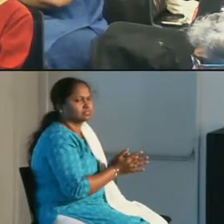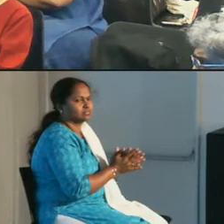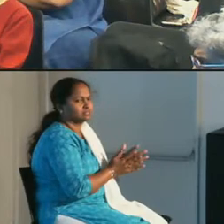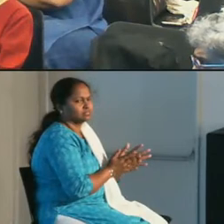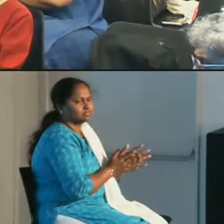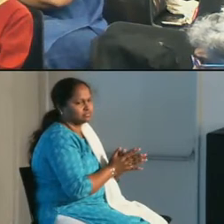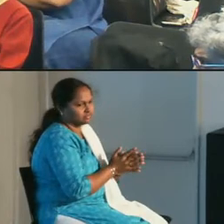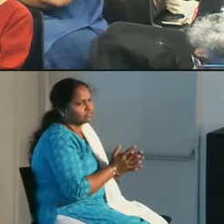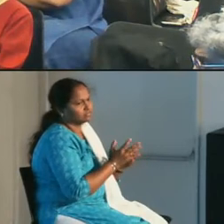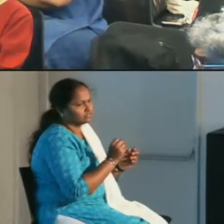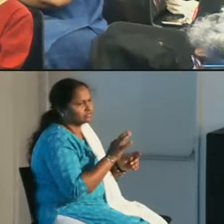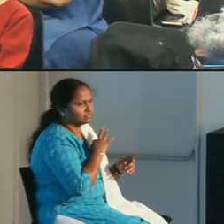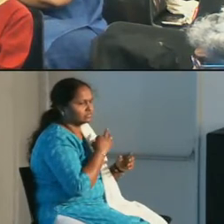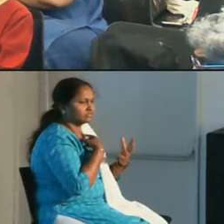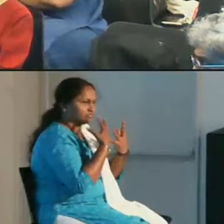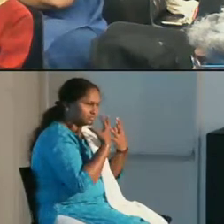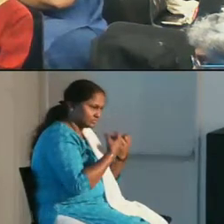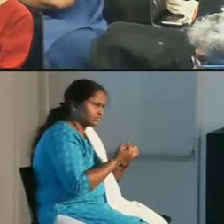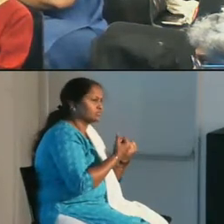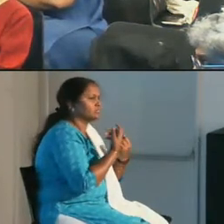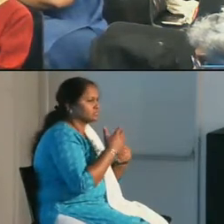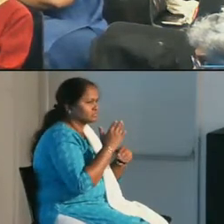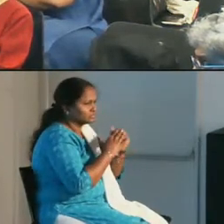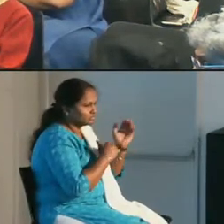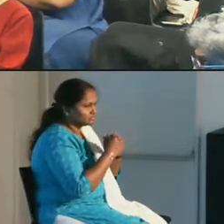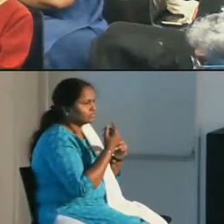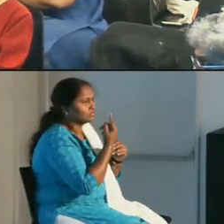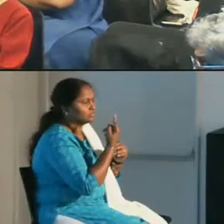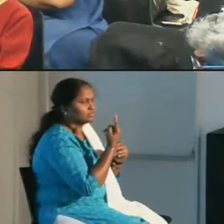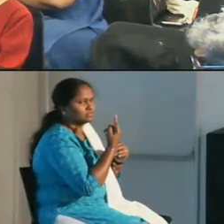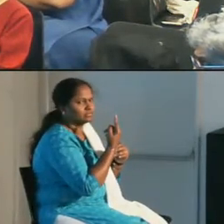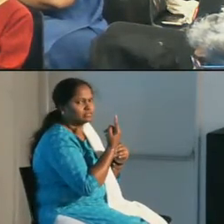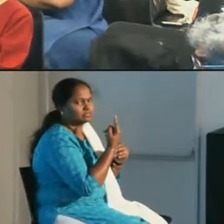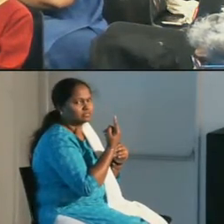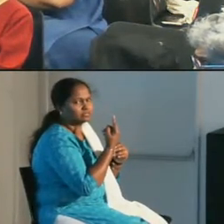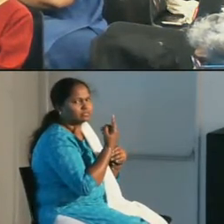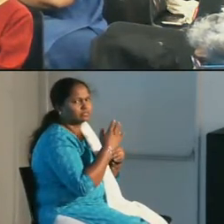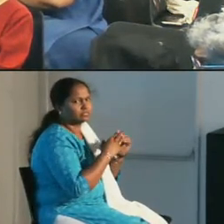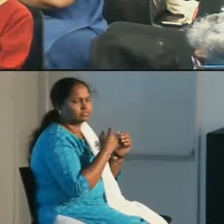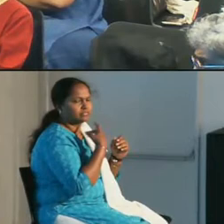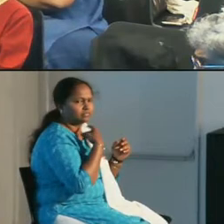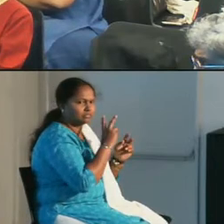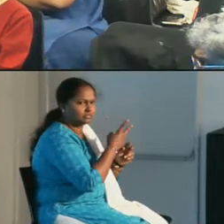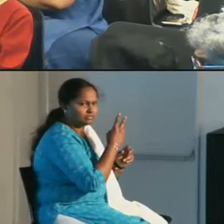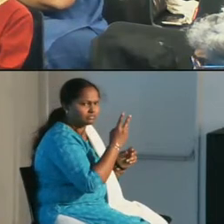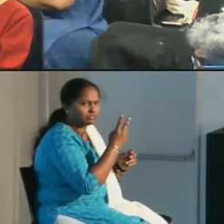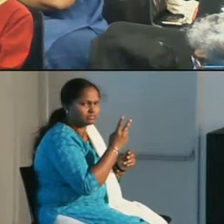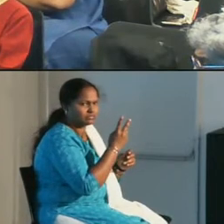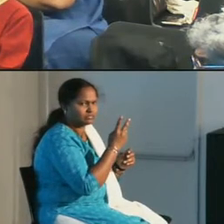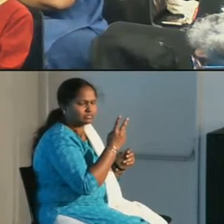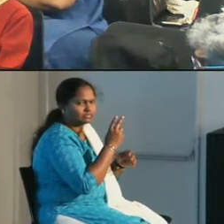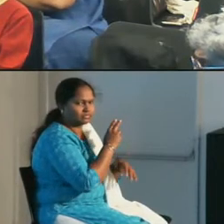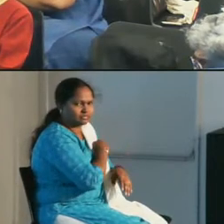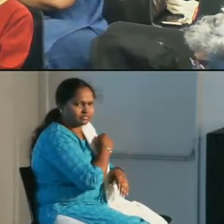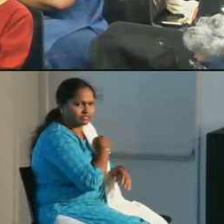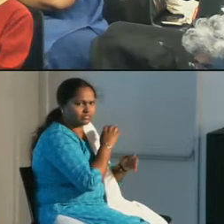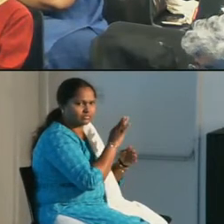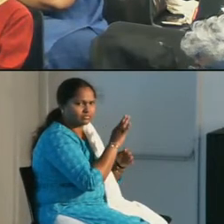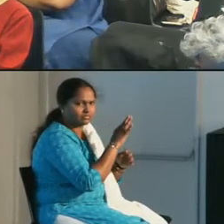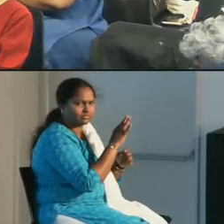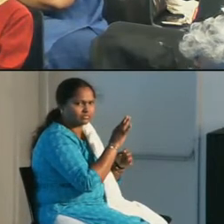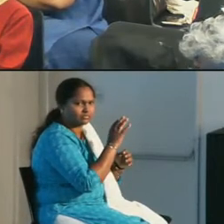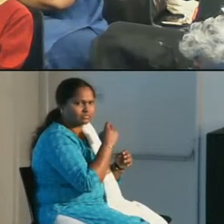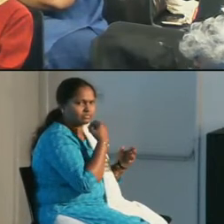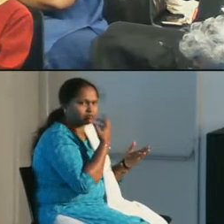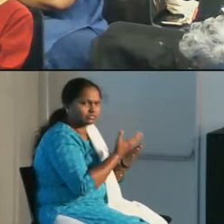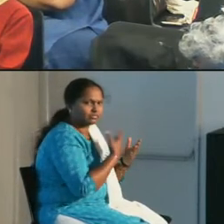And yet like I haven't been in a single I've been in four different hospitals, admitted in four different hospitals so far,